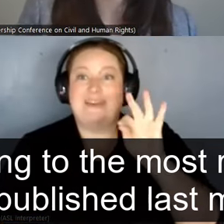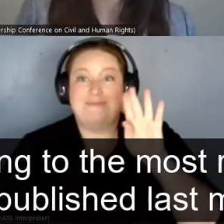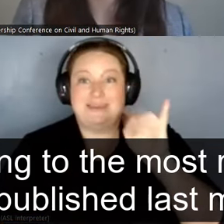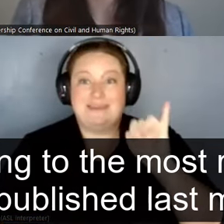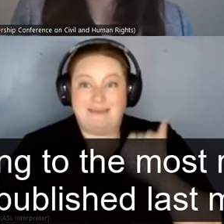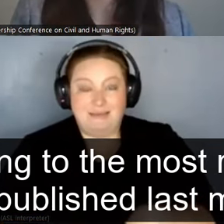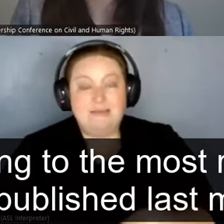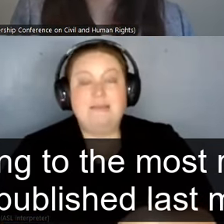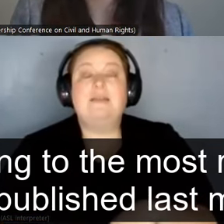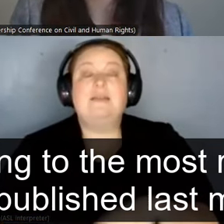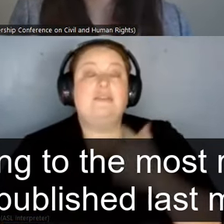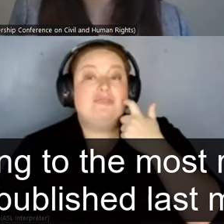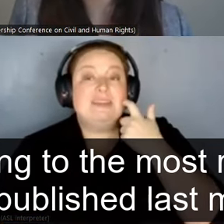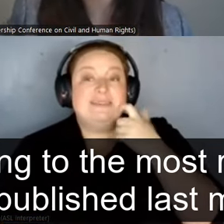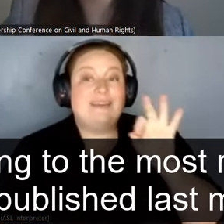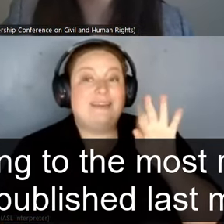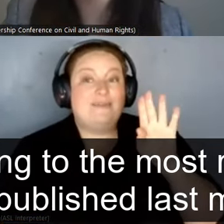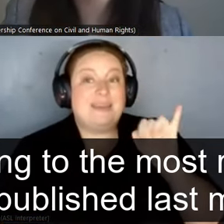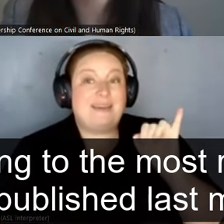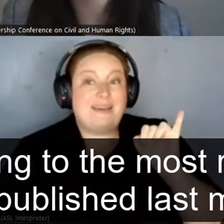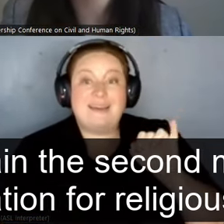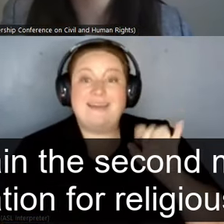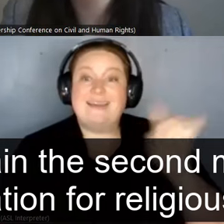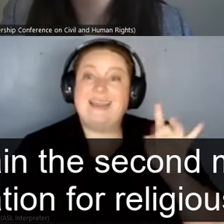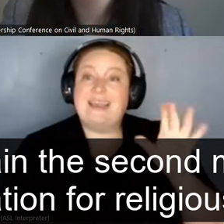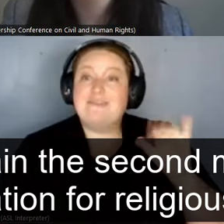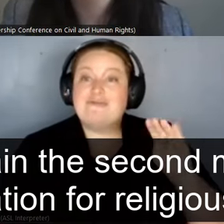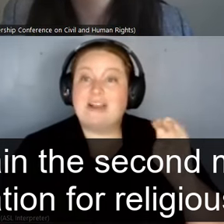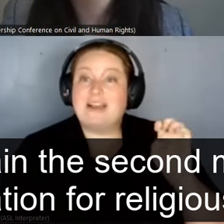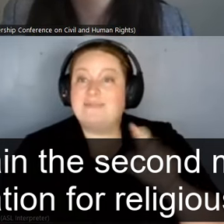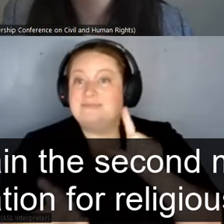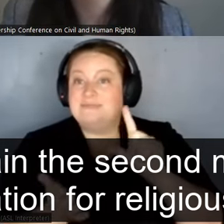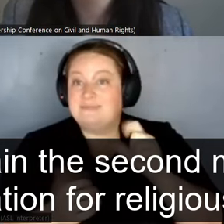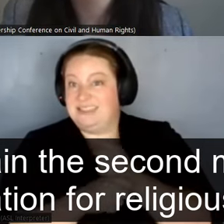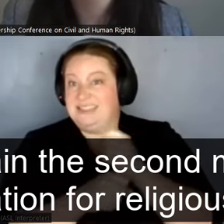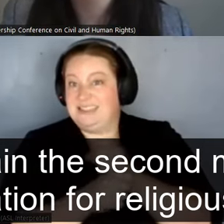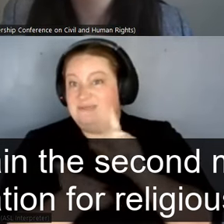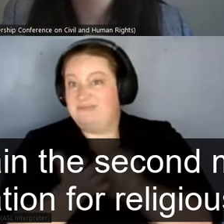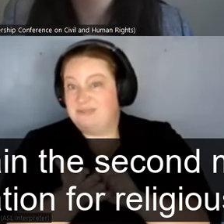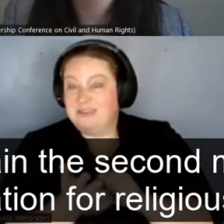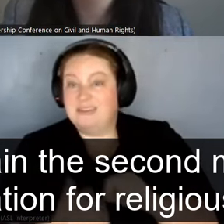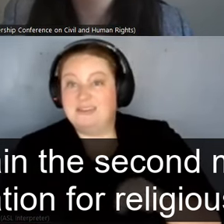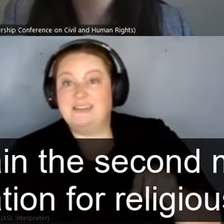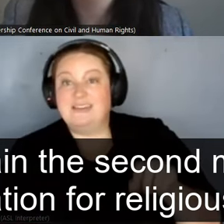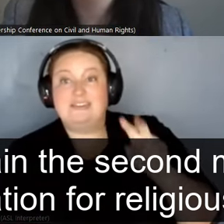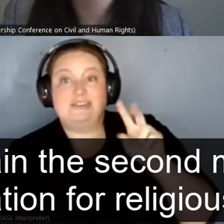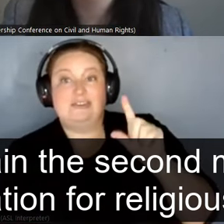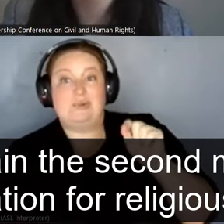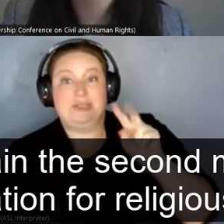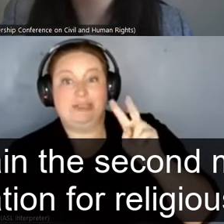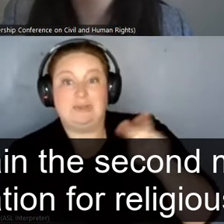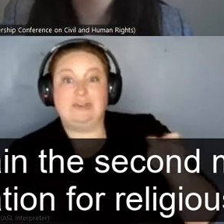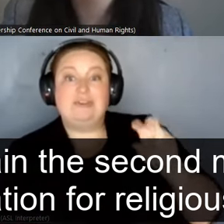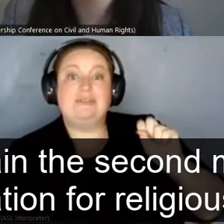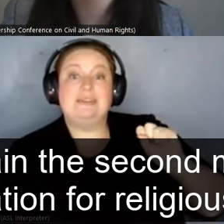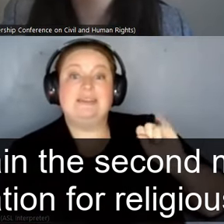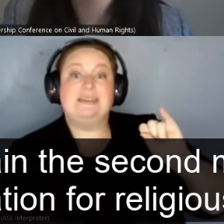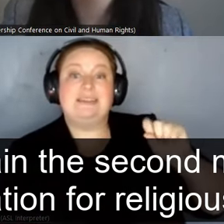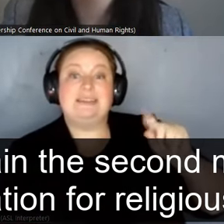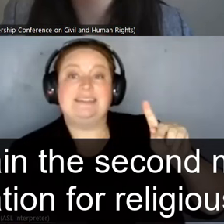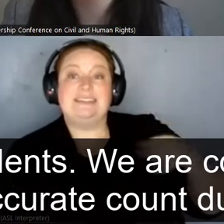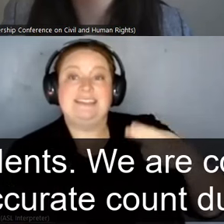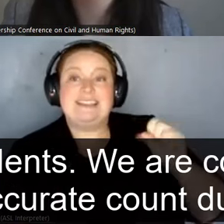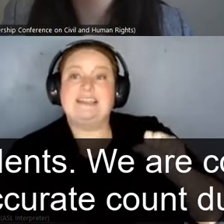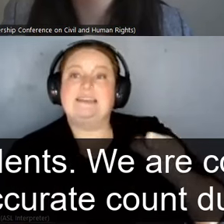FBI hate crime statistics published last month for 2022, Sikhs still remain the second most targeted group in the nation for